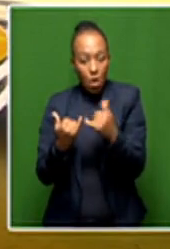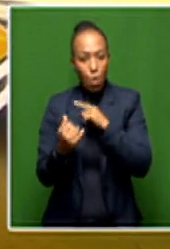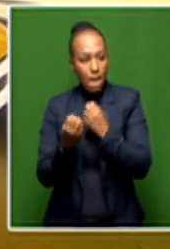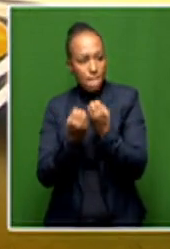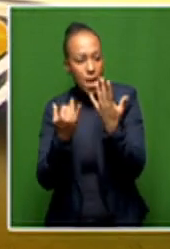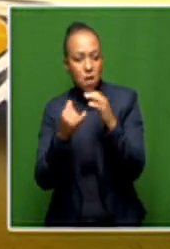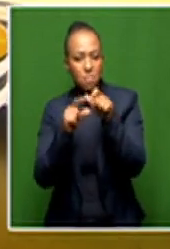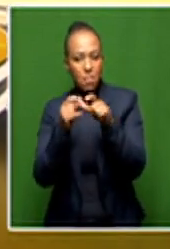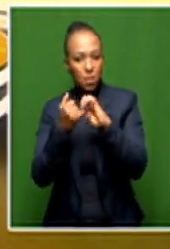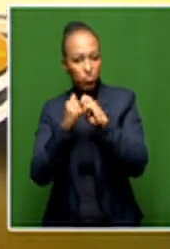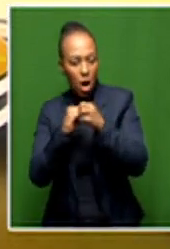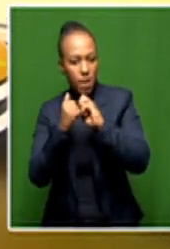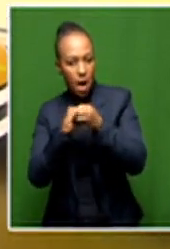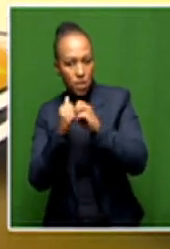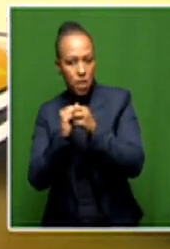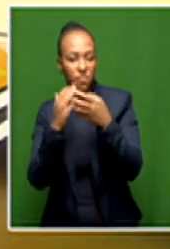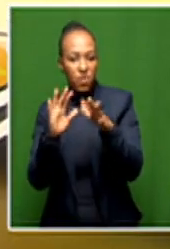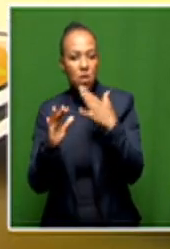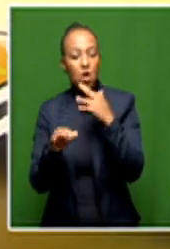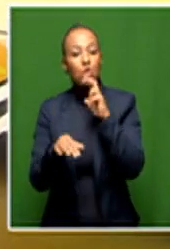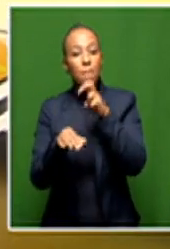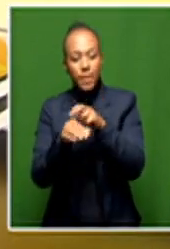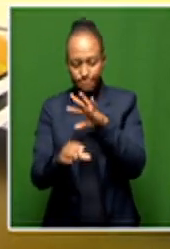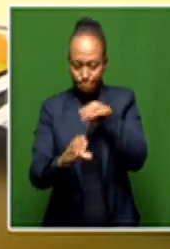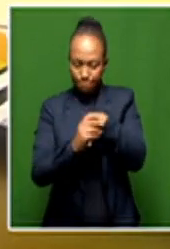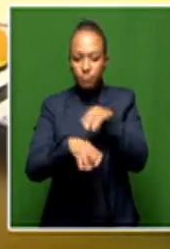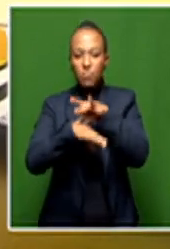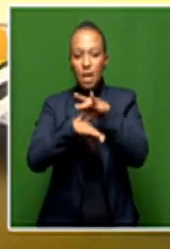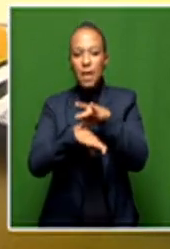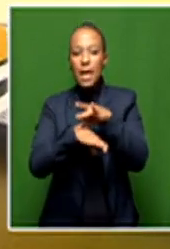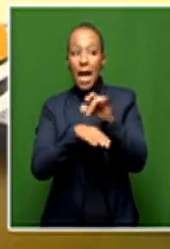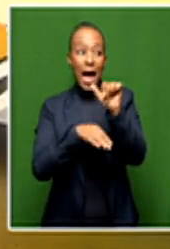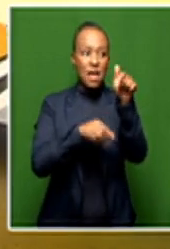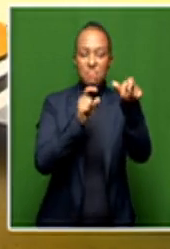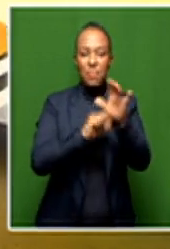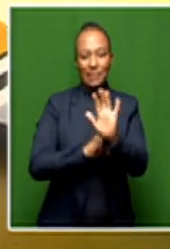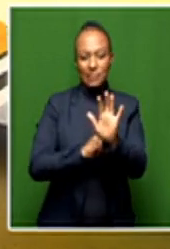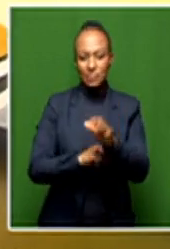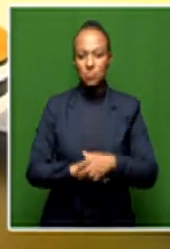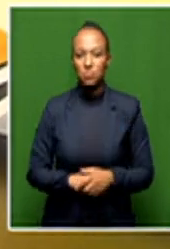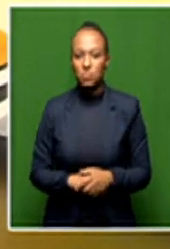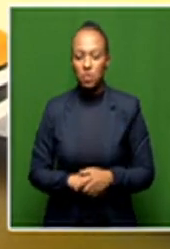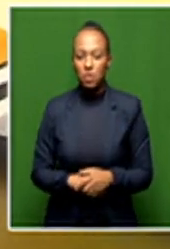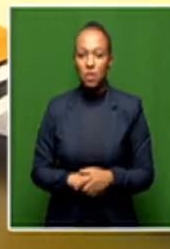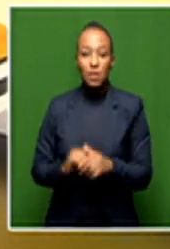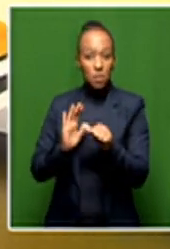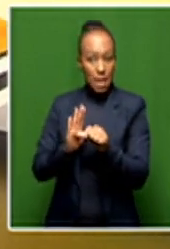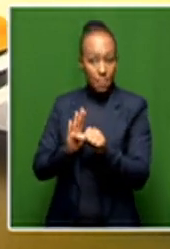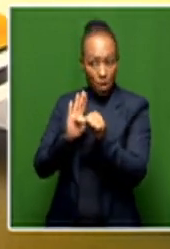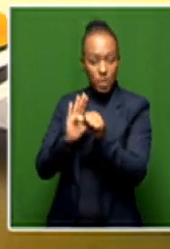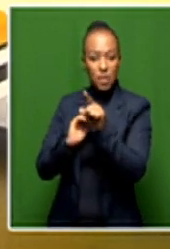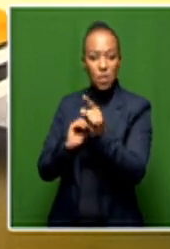have tried, you need to be in the medical fraternity to register right now, nothing else. All right. And I think that's going to be key,